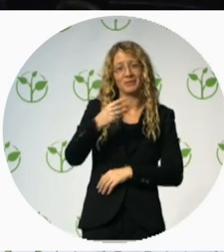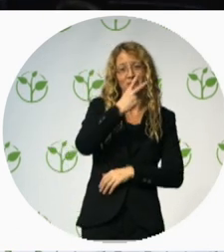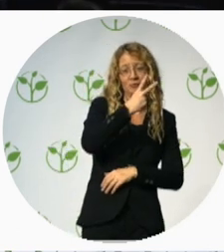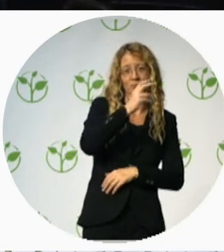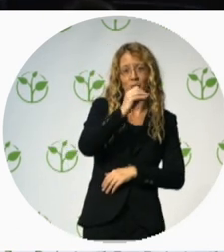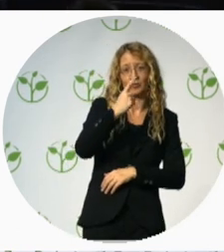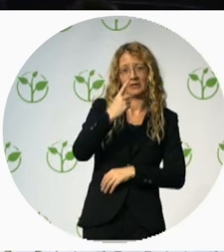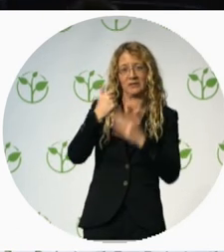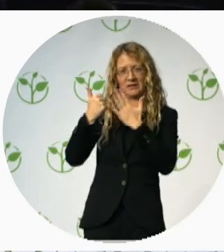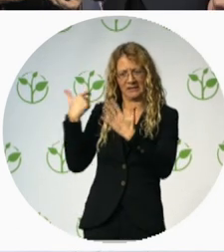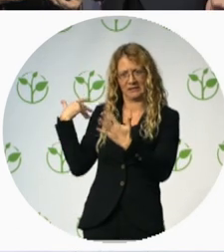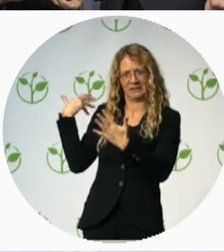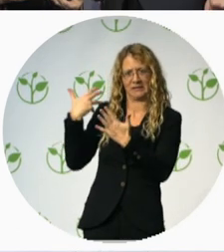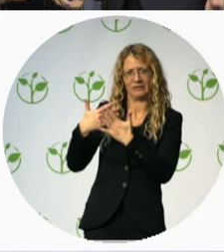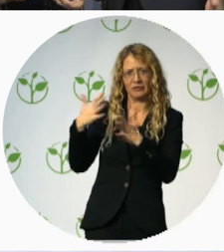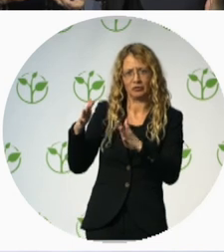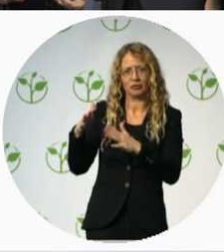served.